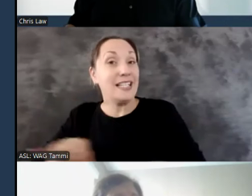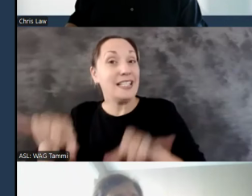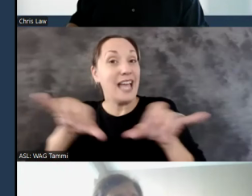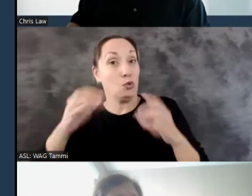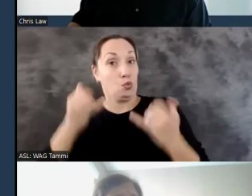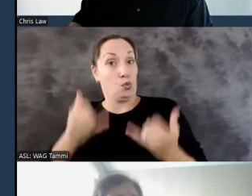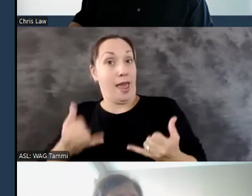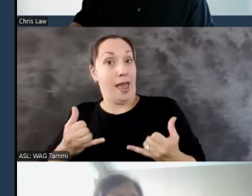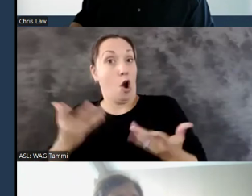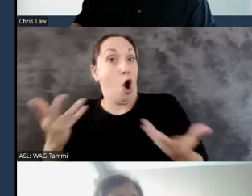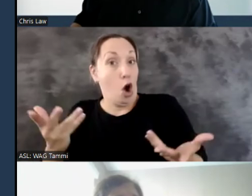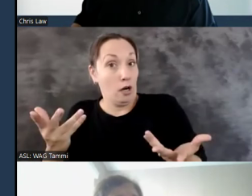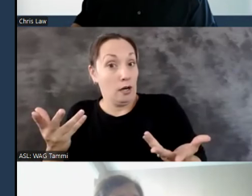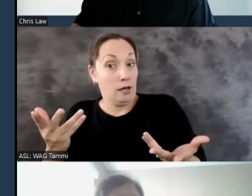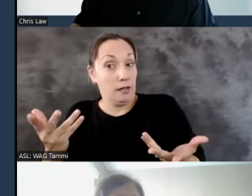today are